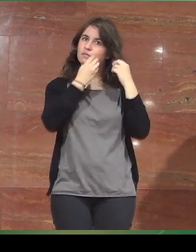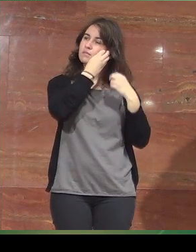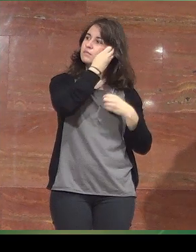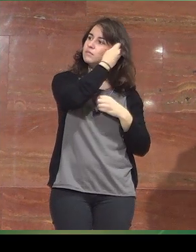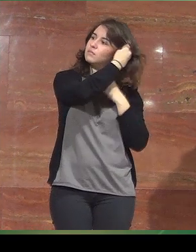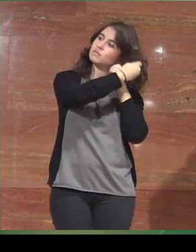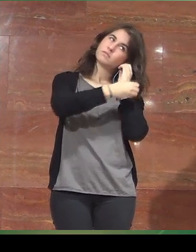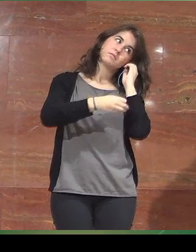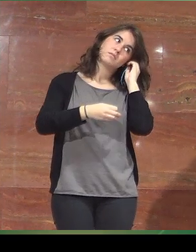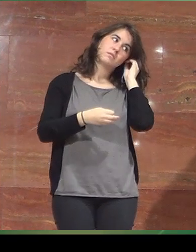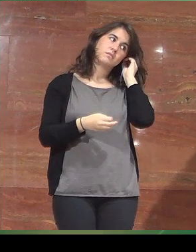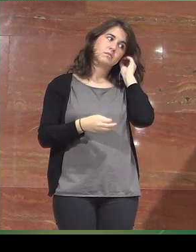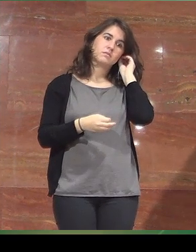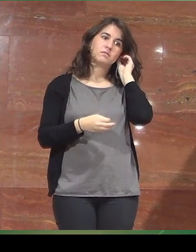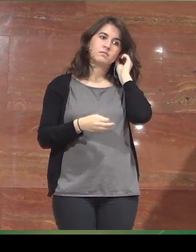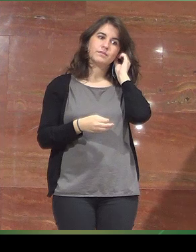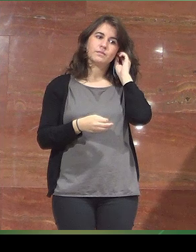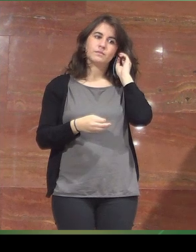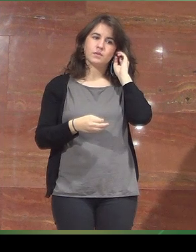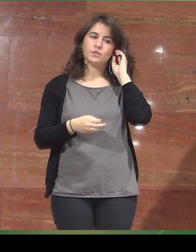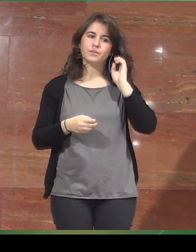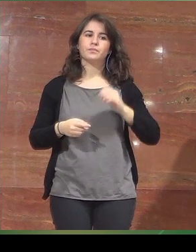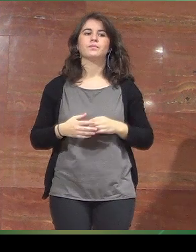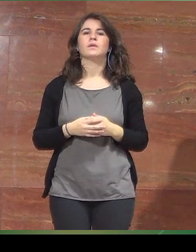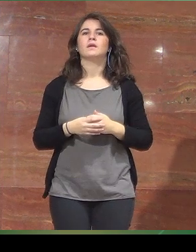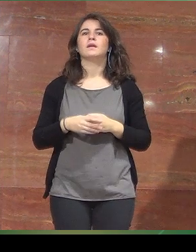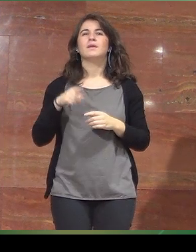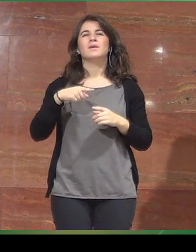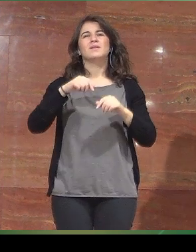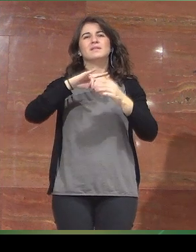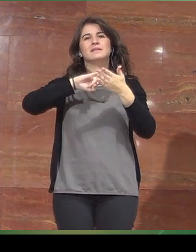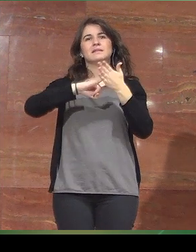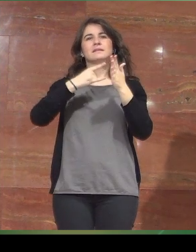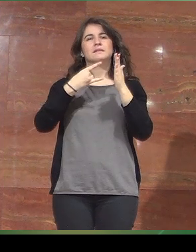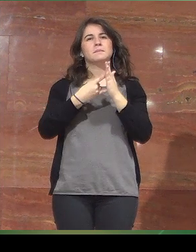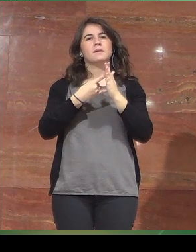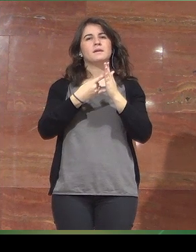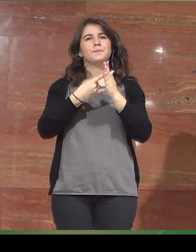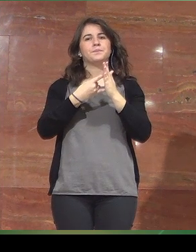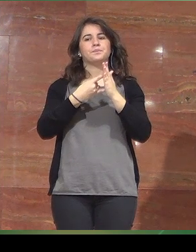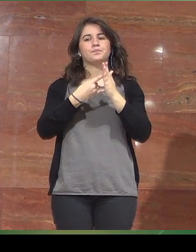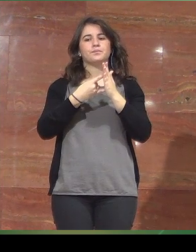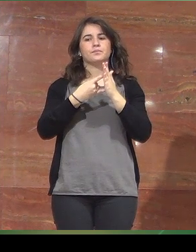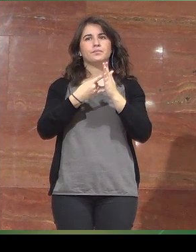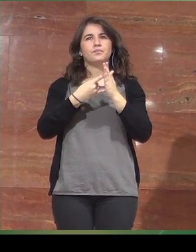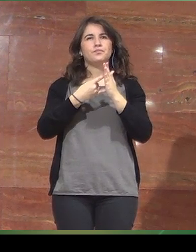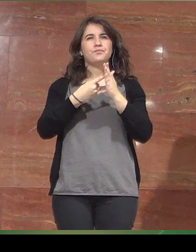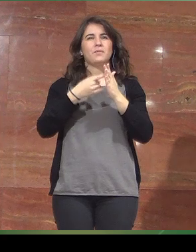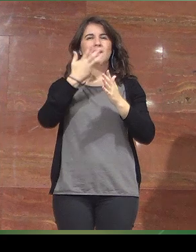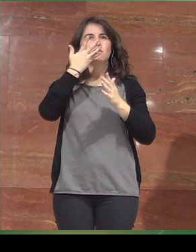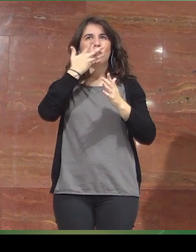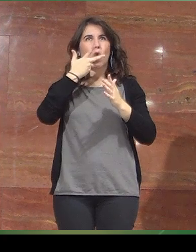this element who help, again, a little bit to know what's the atmosphere of a